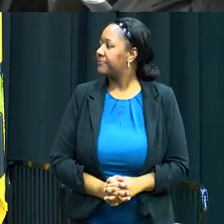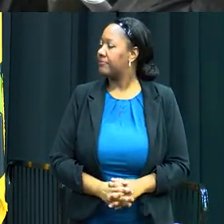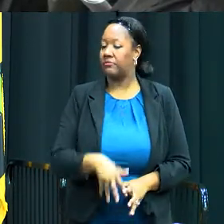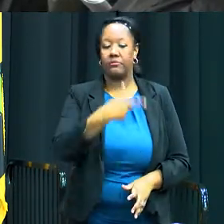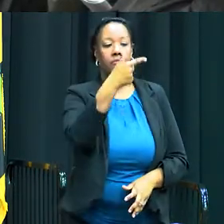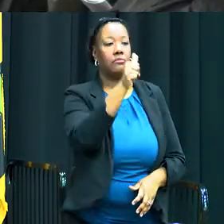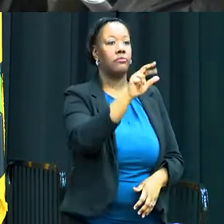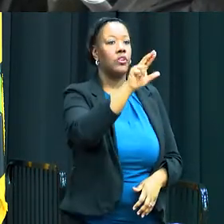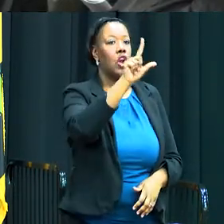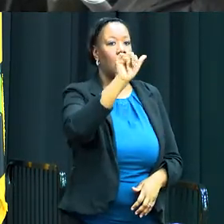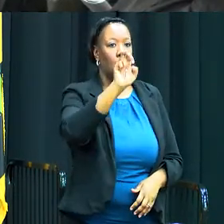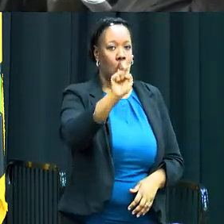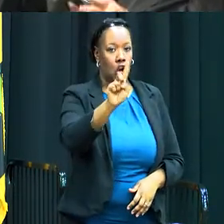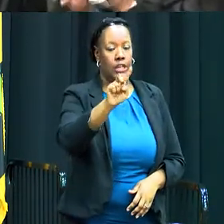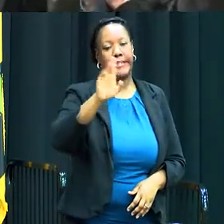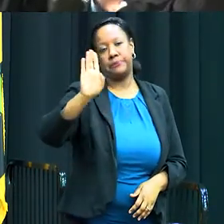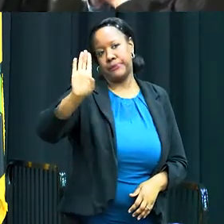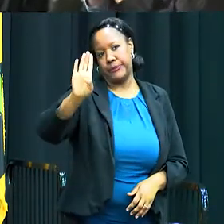Garland Grayson Brooks.